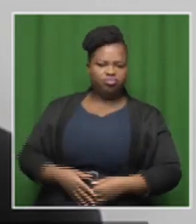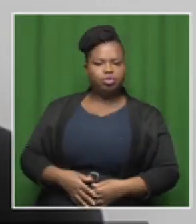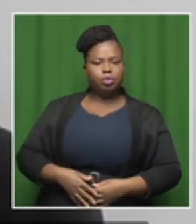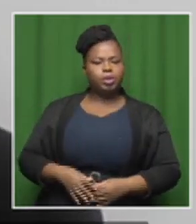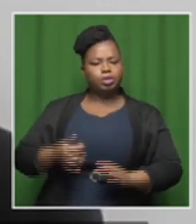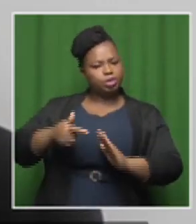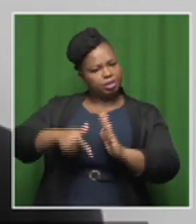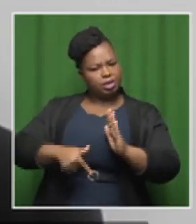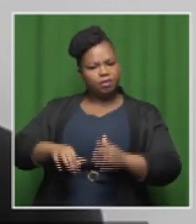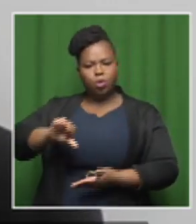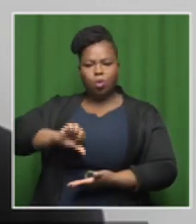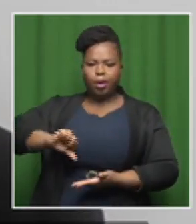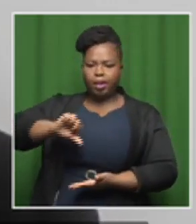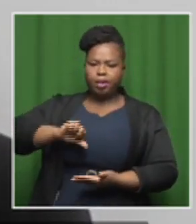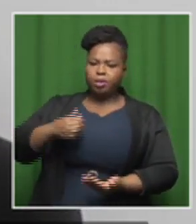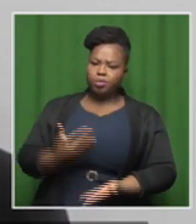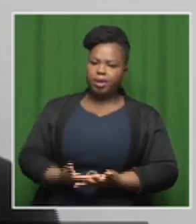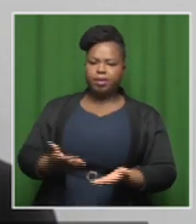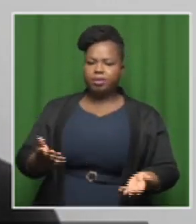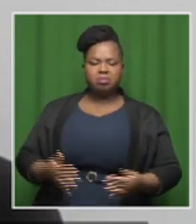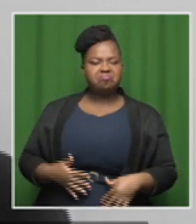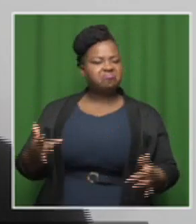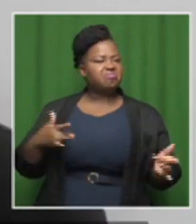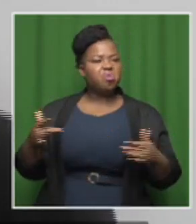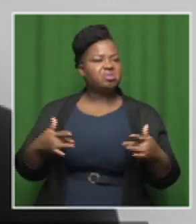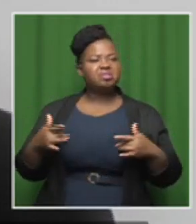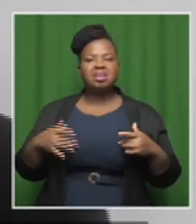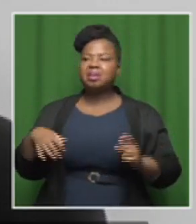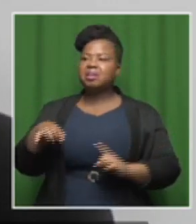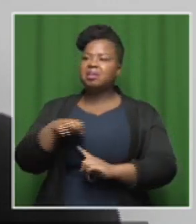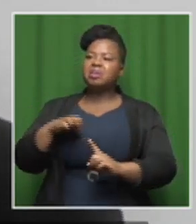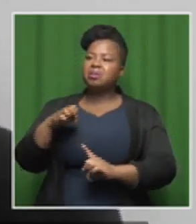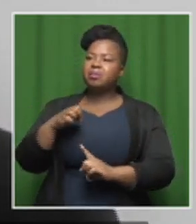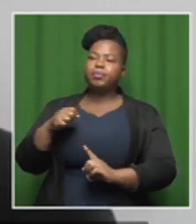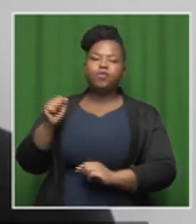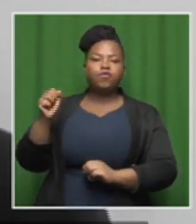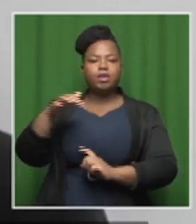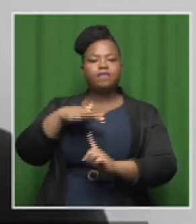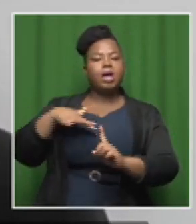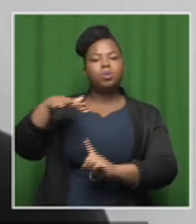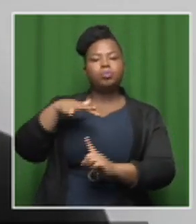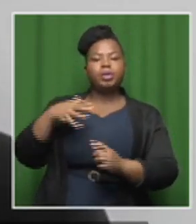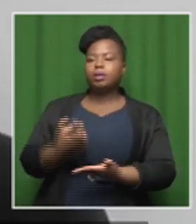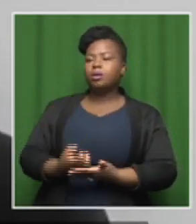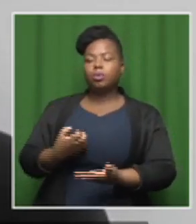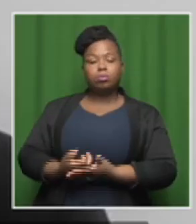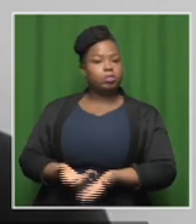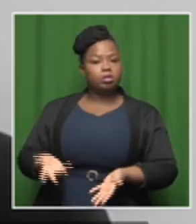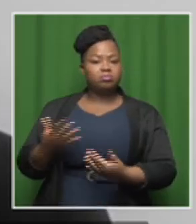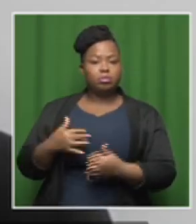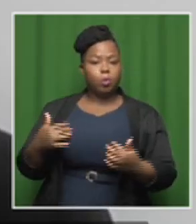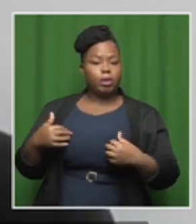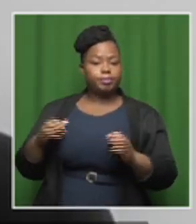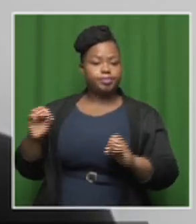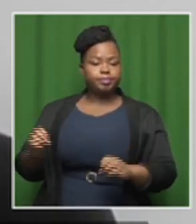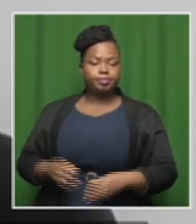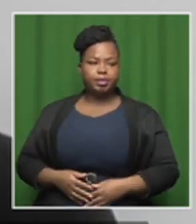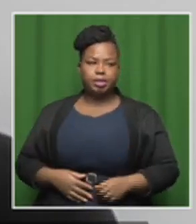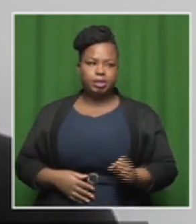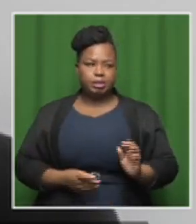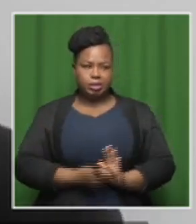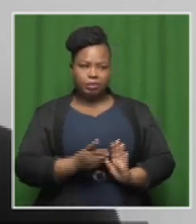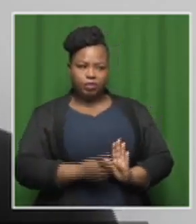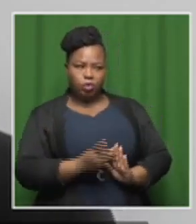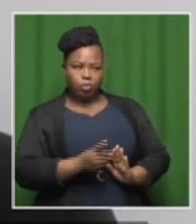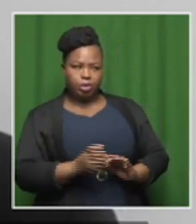to drill for oil without too much worry about the economic consequences. As you say, the developing world are not the biggest